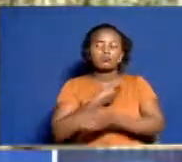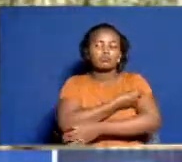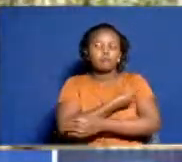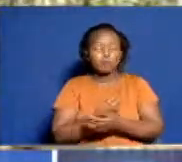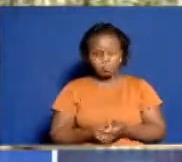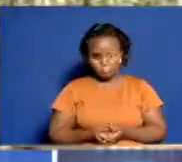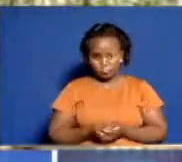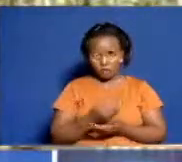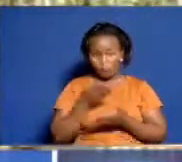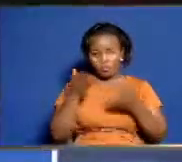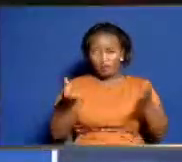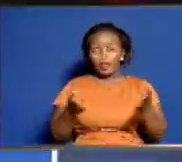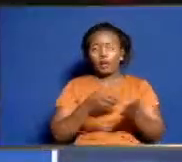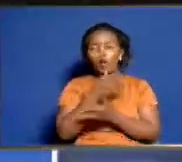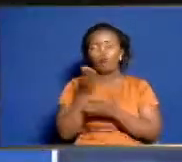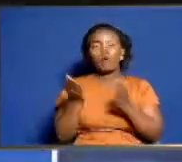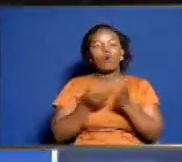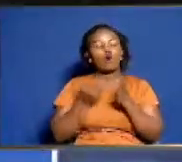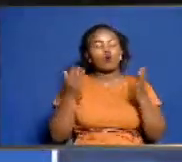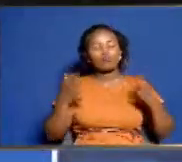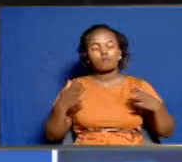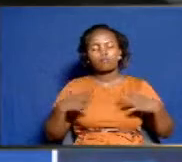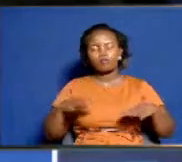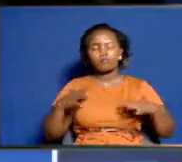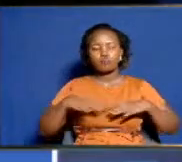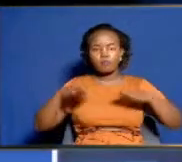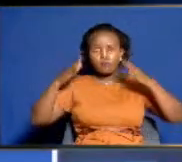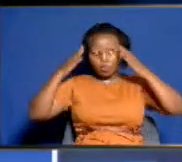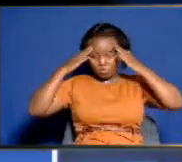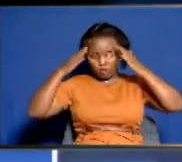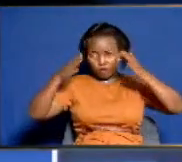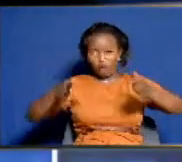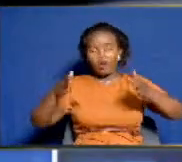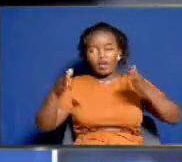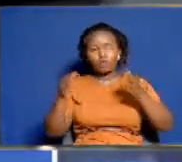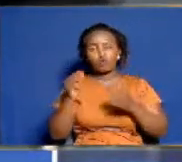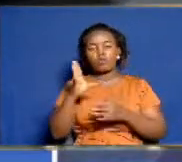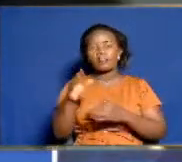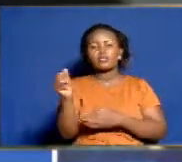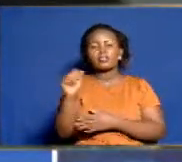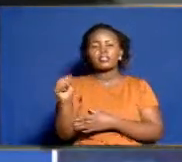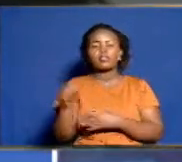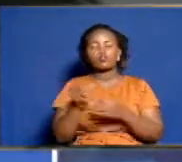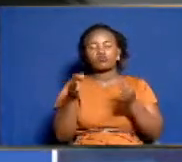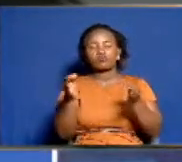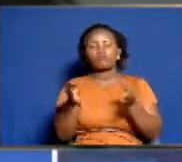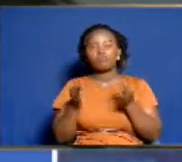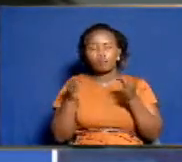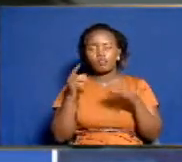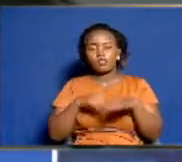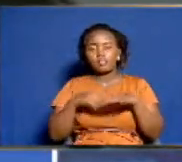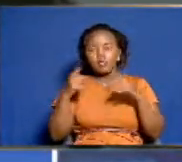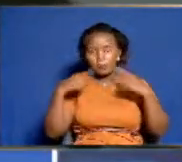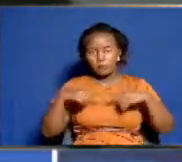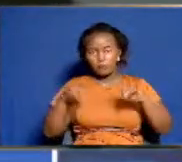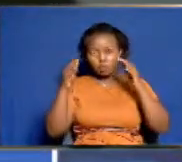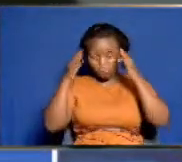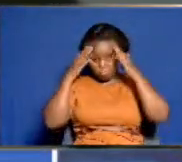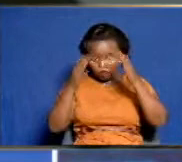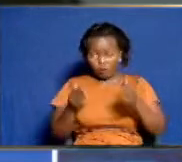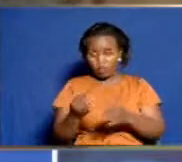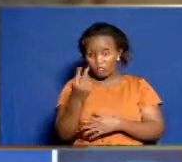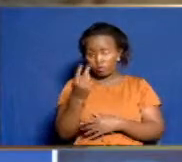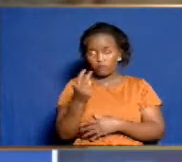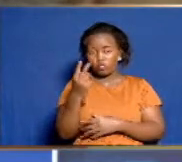Ukur Yatani's briefcase and its contents for the hospitality industry. Regina Manyara, Focus on the